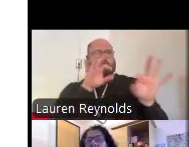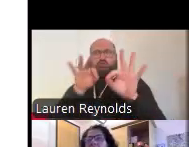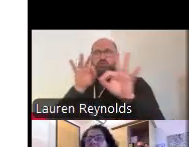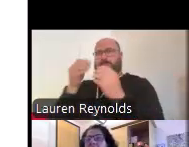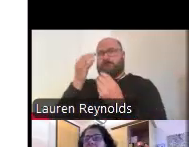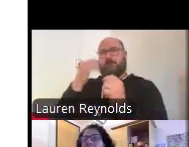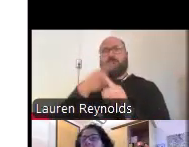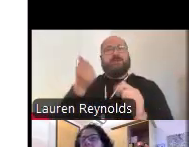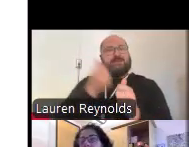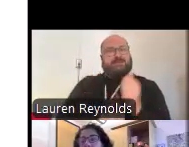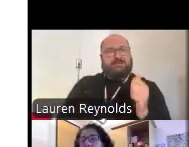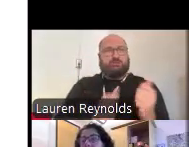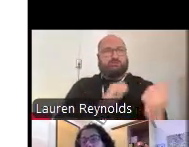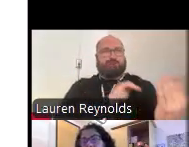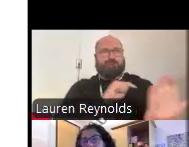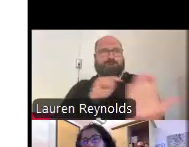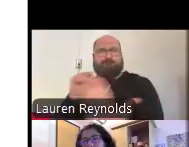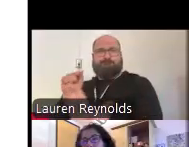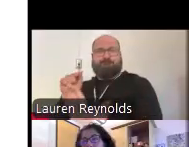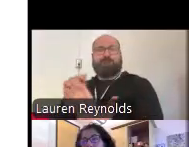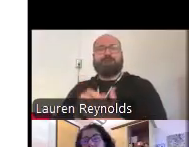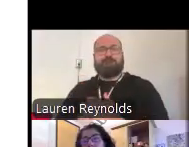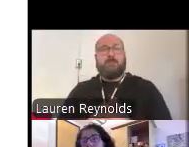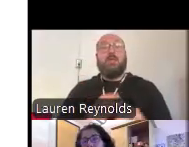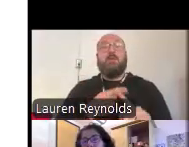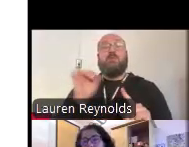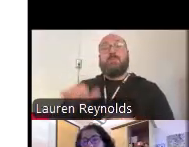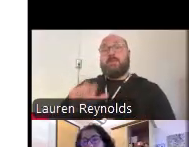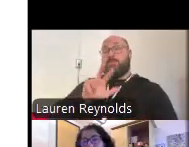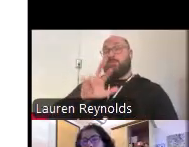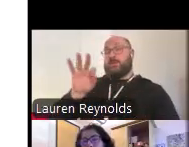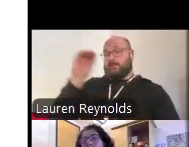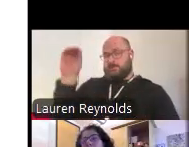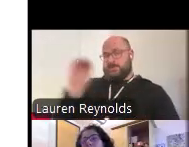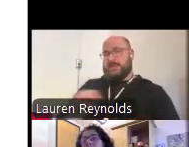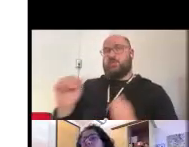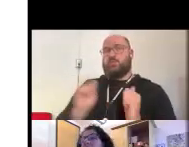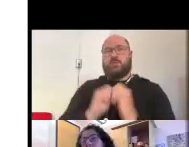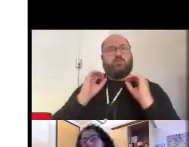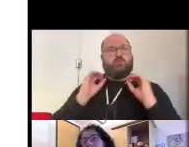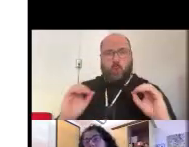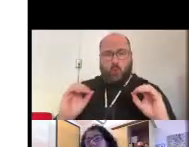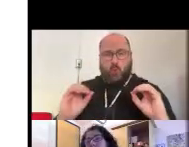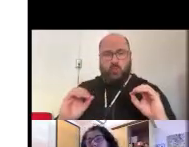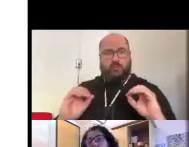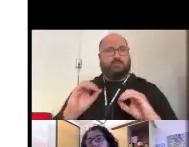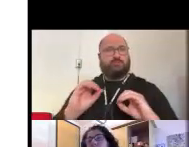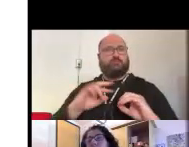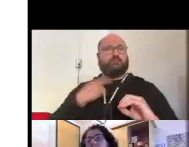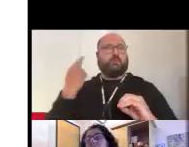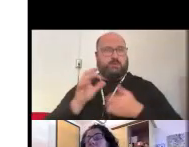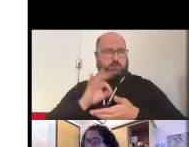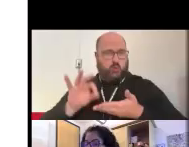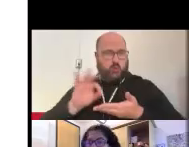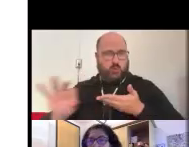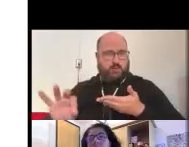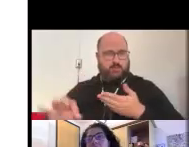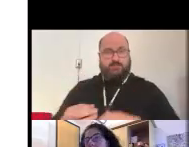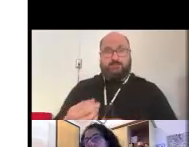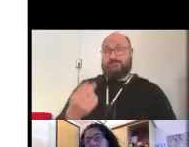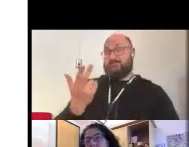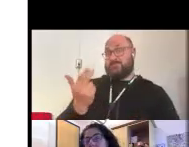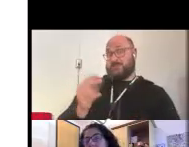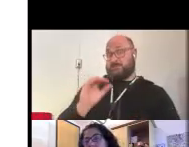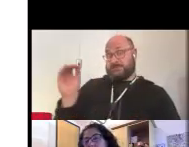And then from this 39% with no at-risk score, 13% of these children were suspected